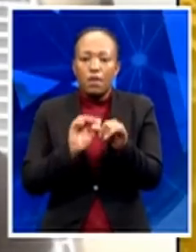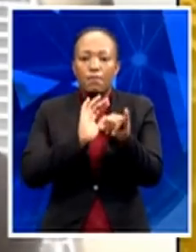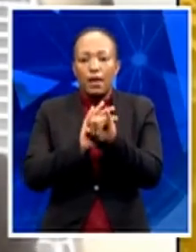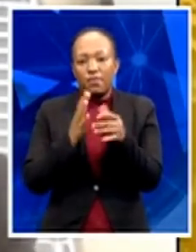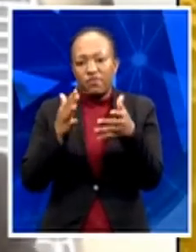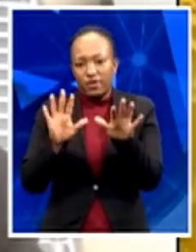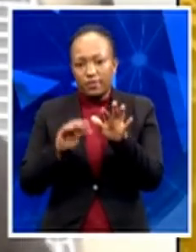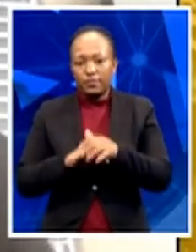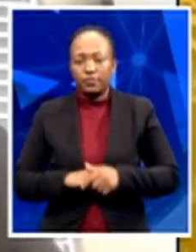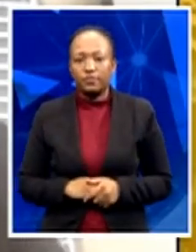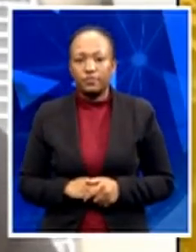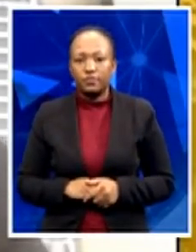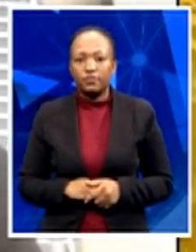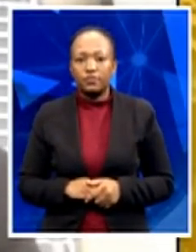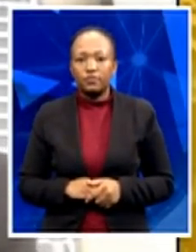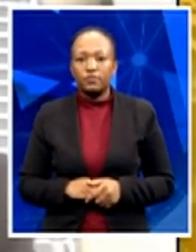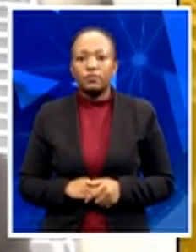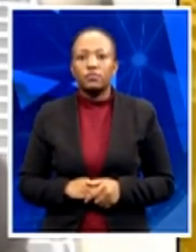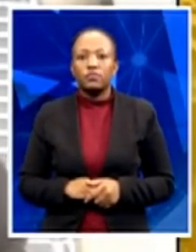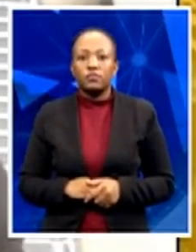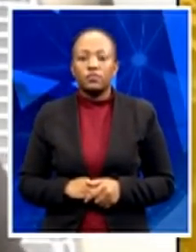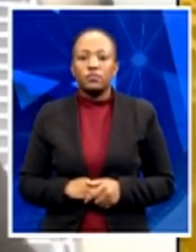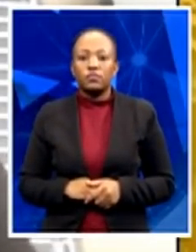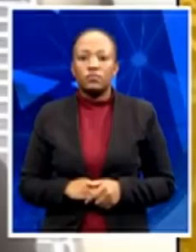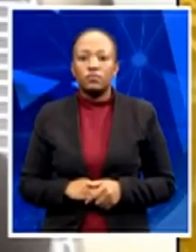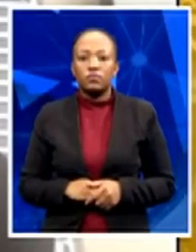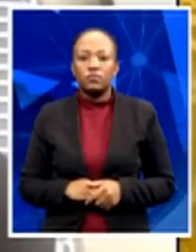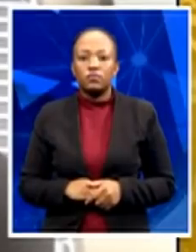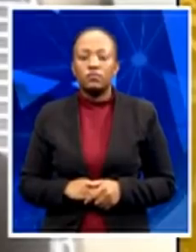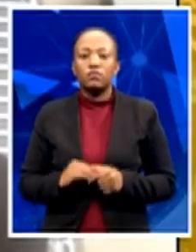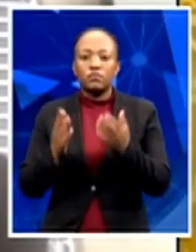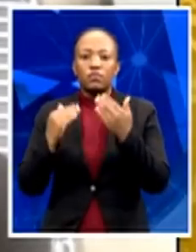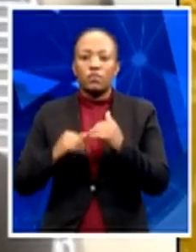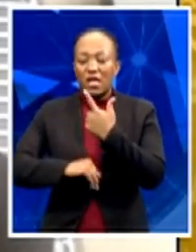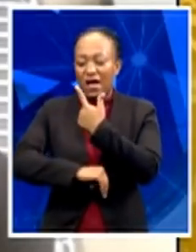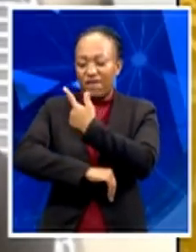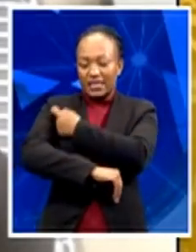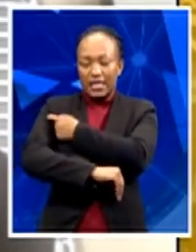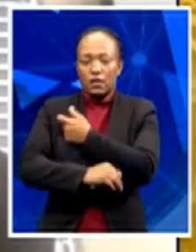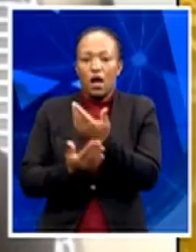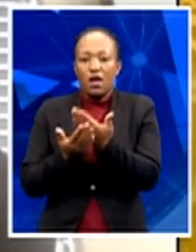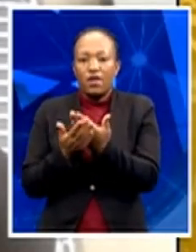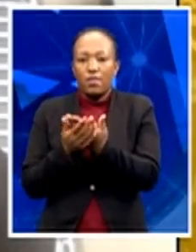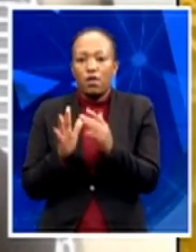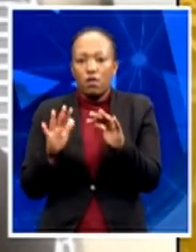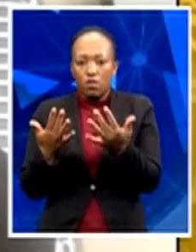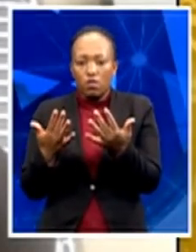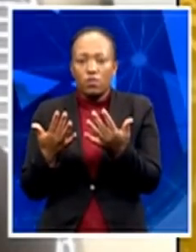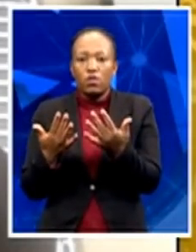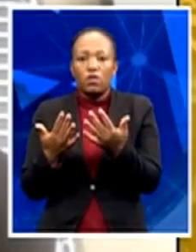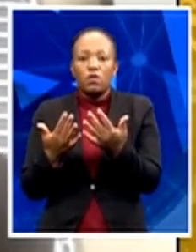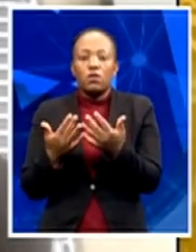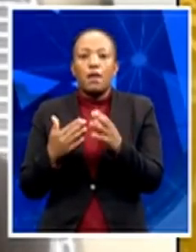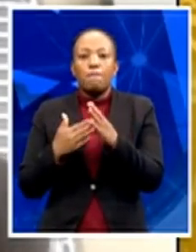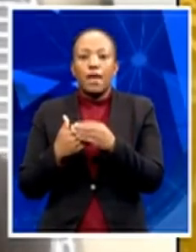are responding to. In terms of the vaccine availability as well, that will come in for members to be able to deal with and